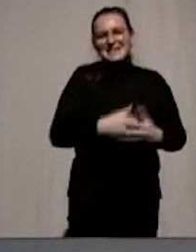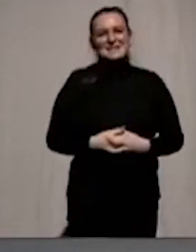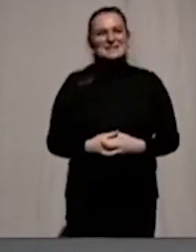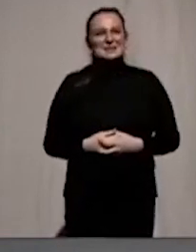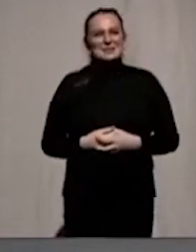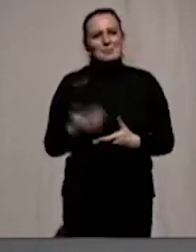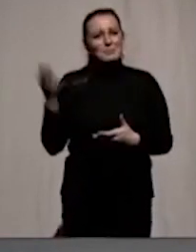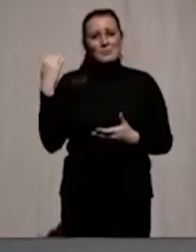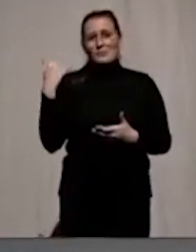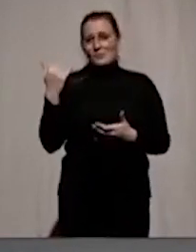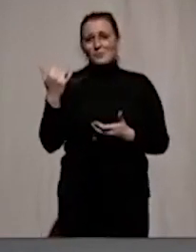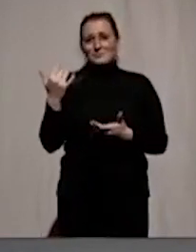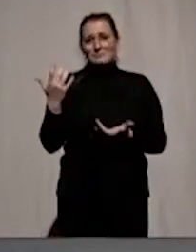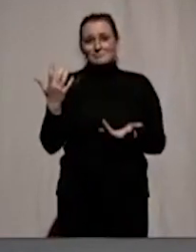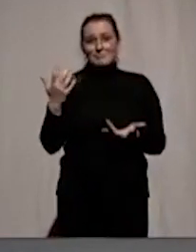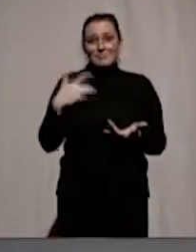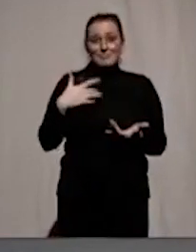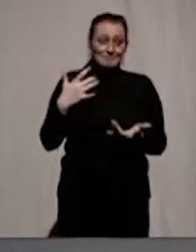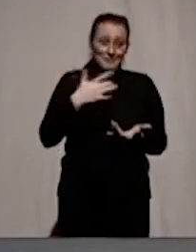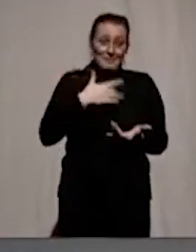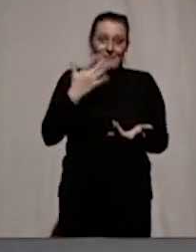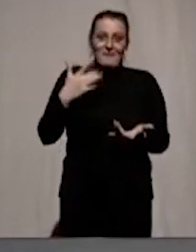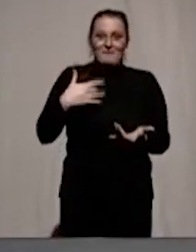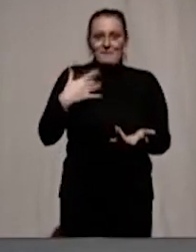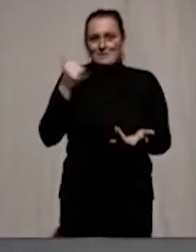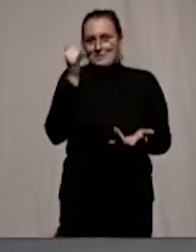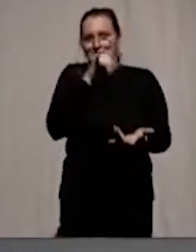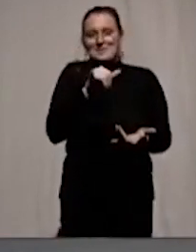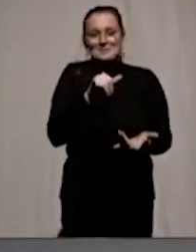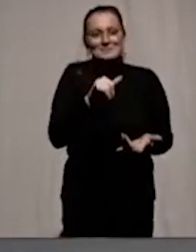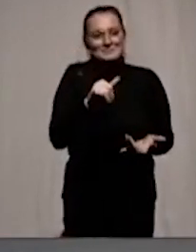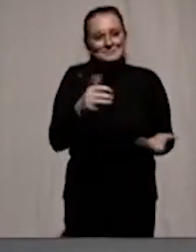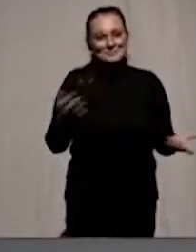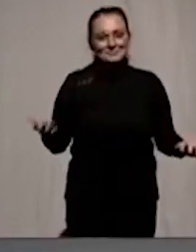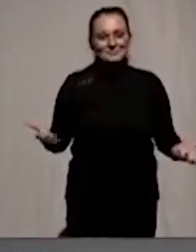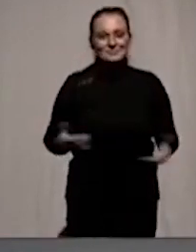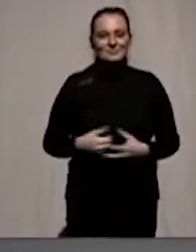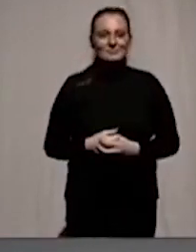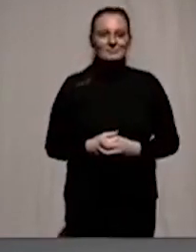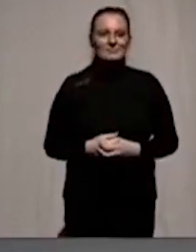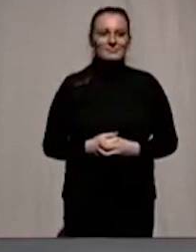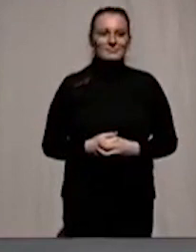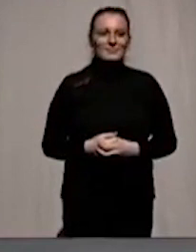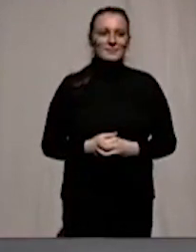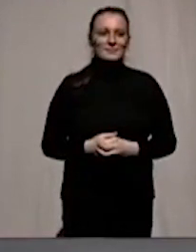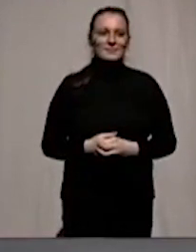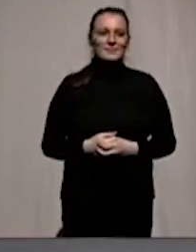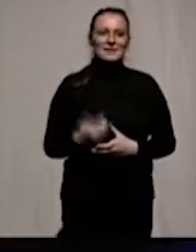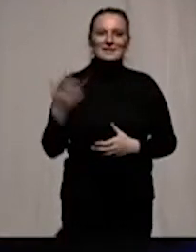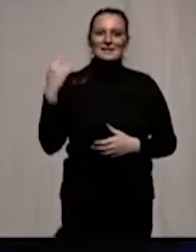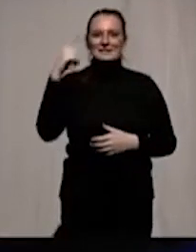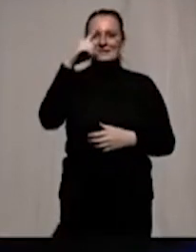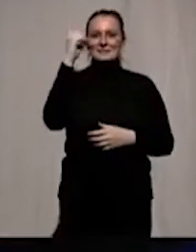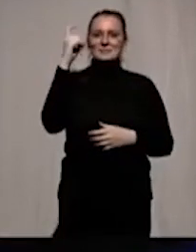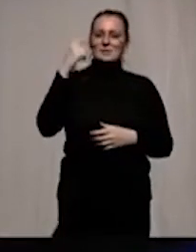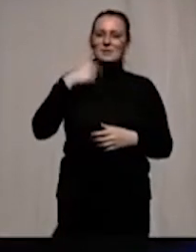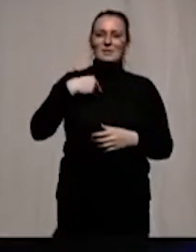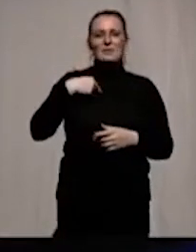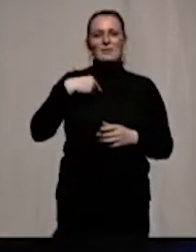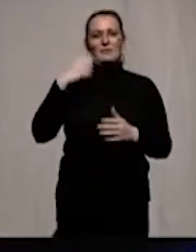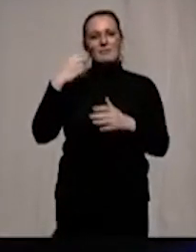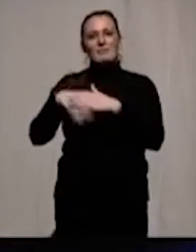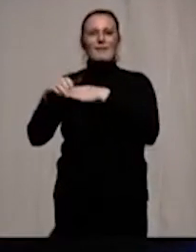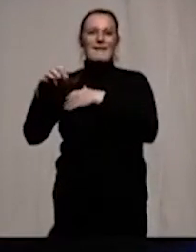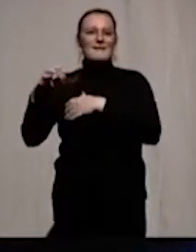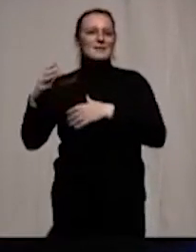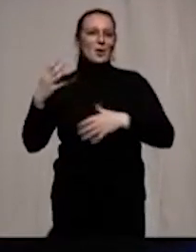silly. And that's like, I'm a woman, that's like society expects that of me. But then, this summer I walked in one of the biggest fashion shows ever wearing